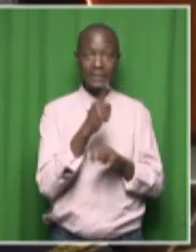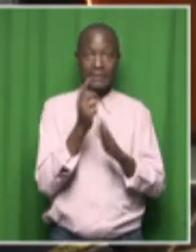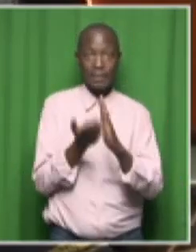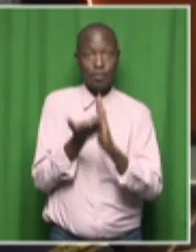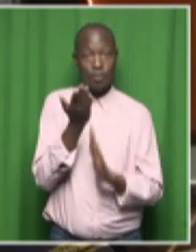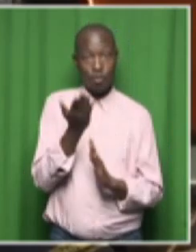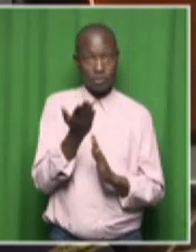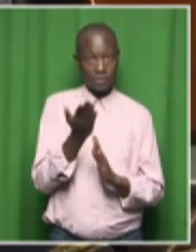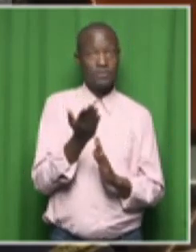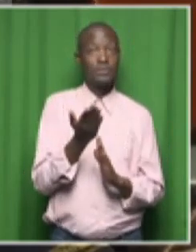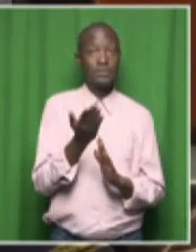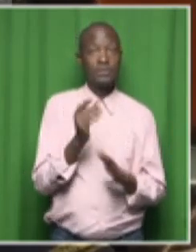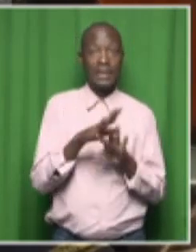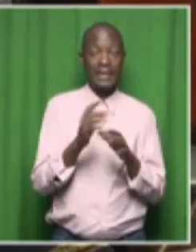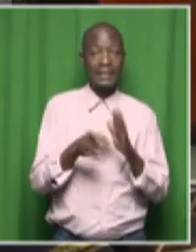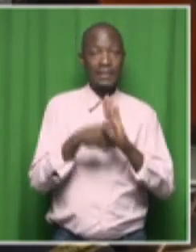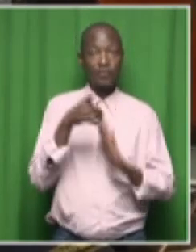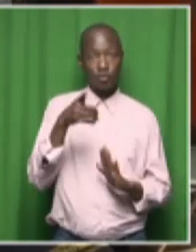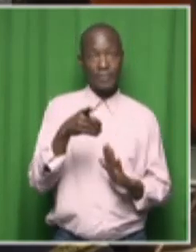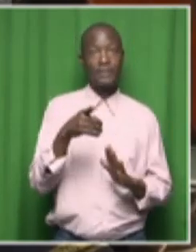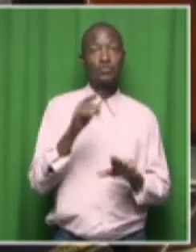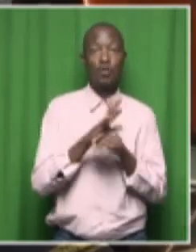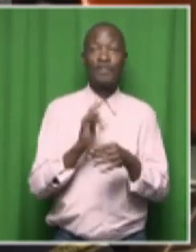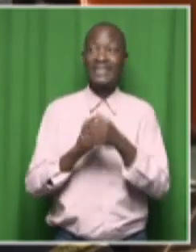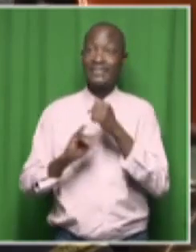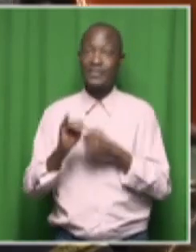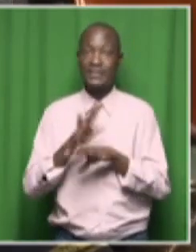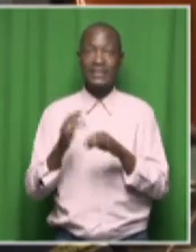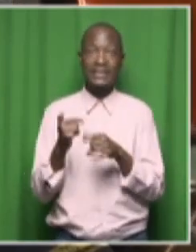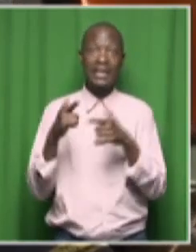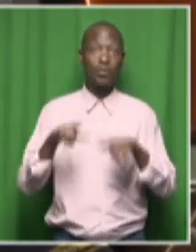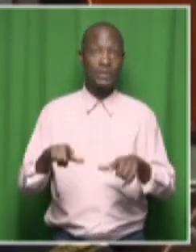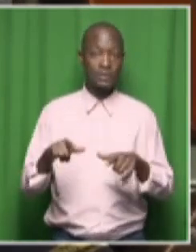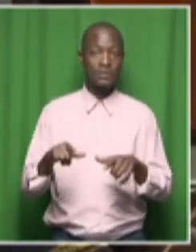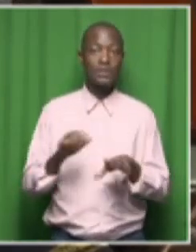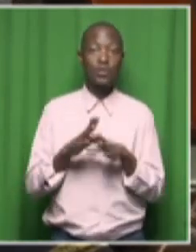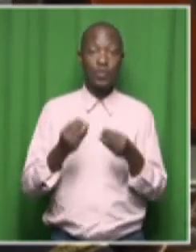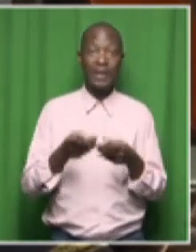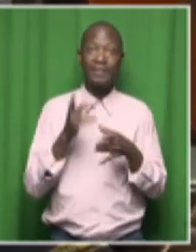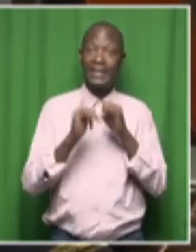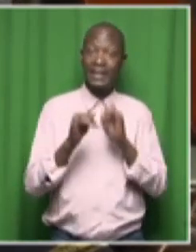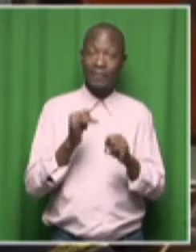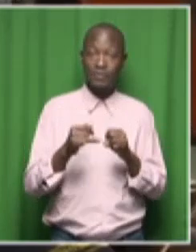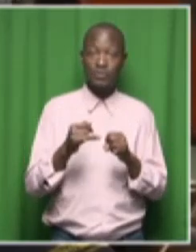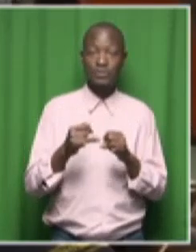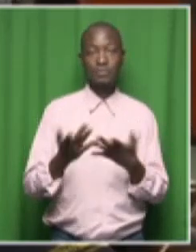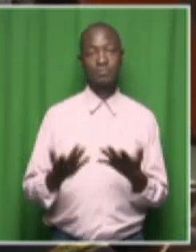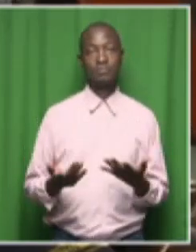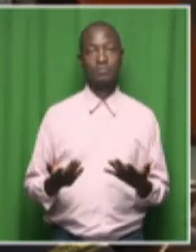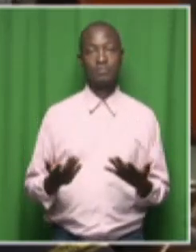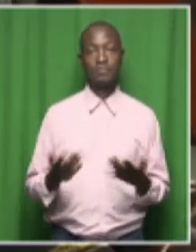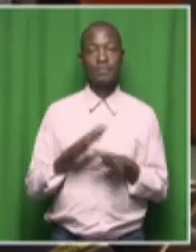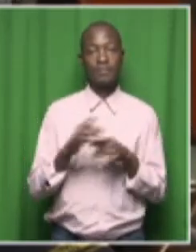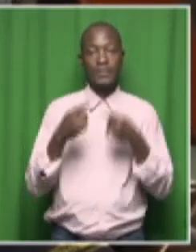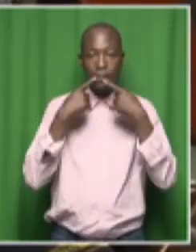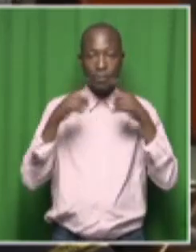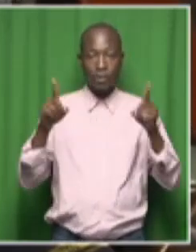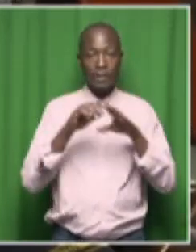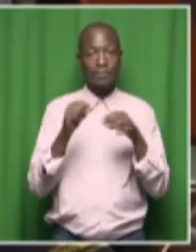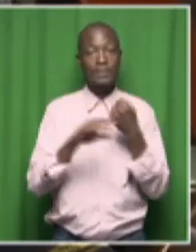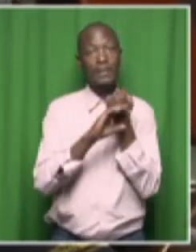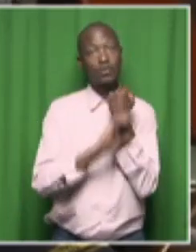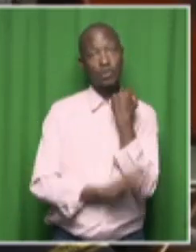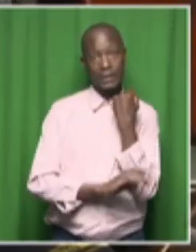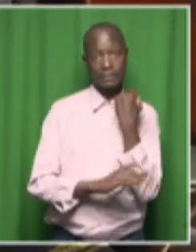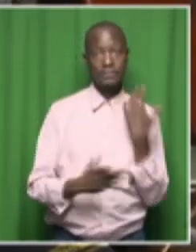promotion and the development of indigenous languages. We've got 11 official languages proclaimed in the